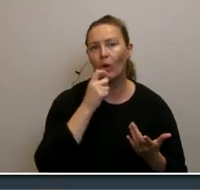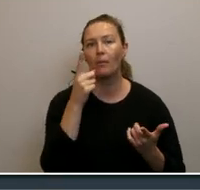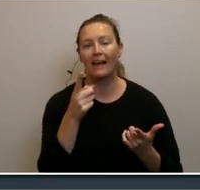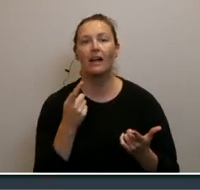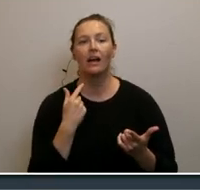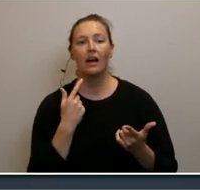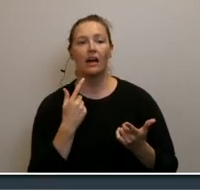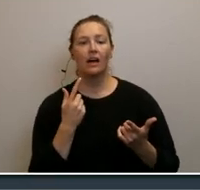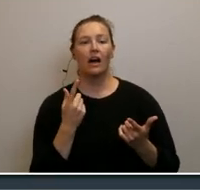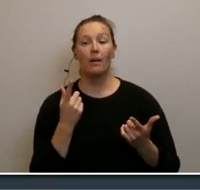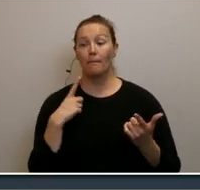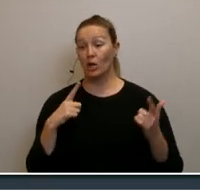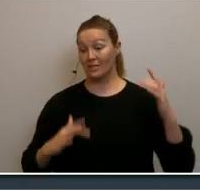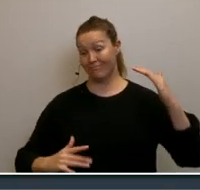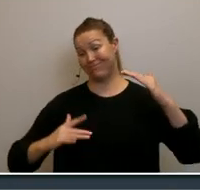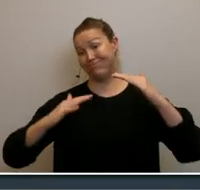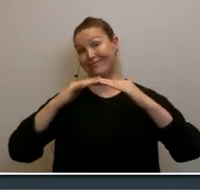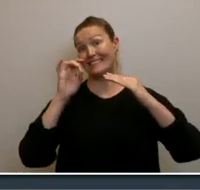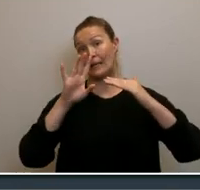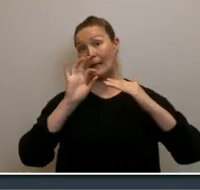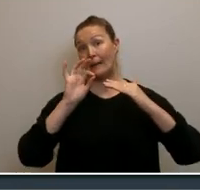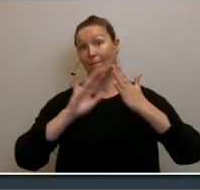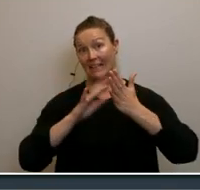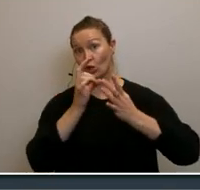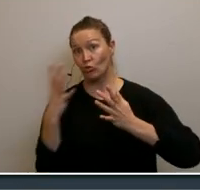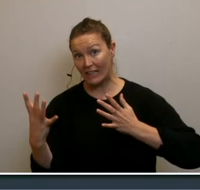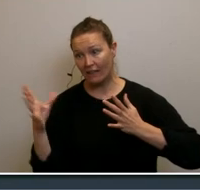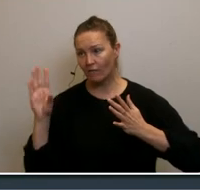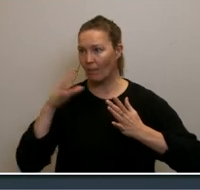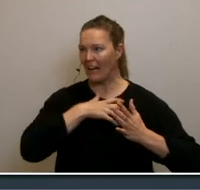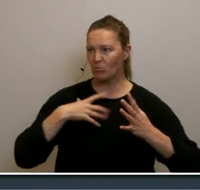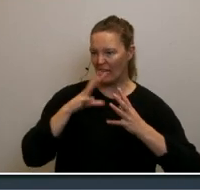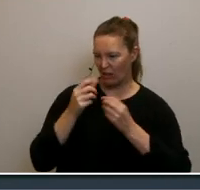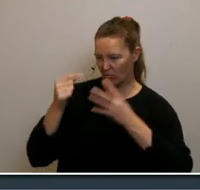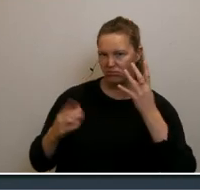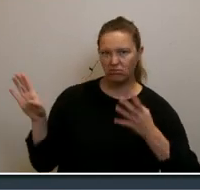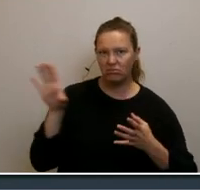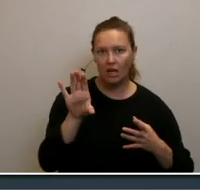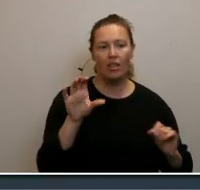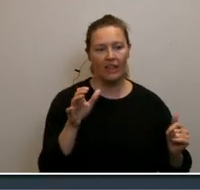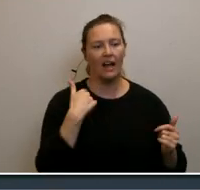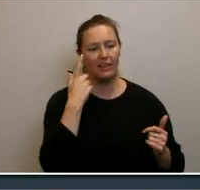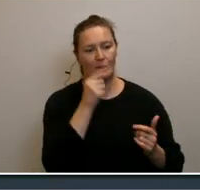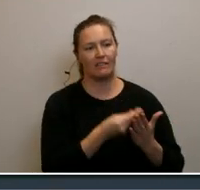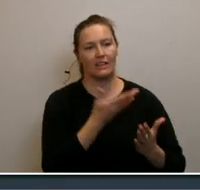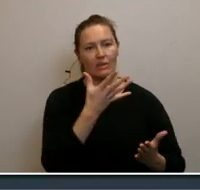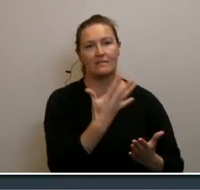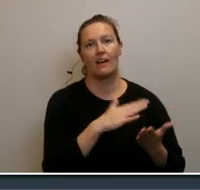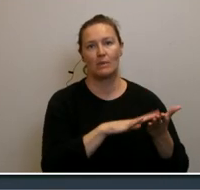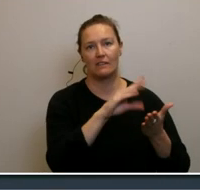can, having got to 10 million, we can do that and raise 5 million out of the community. Okay, thank you very much.